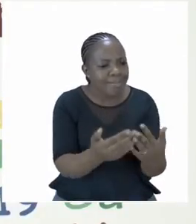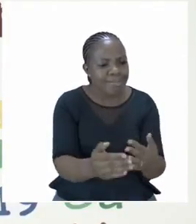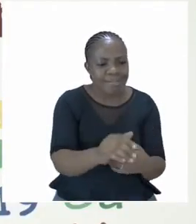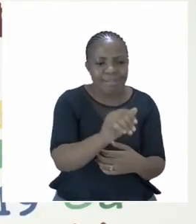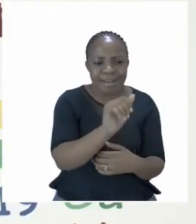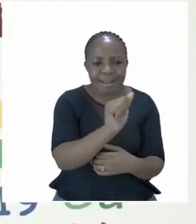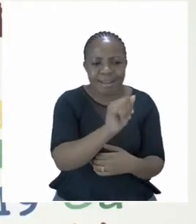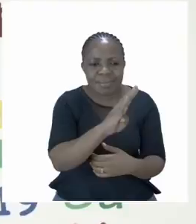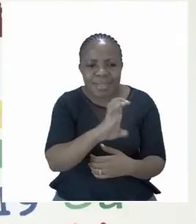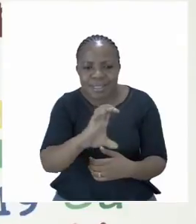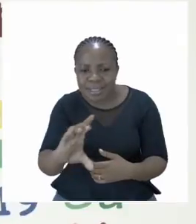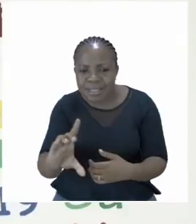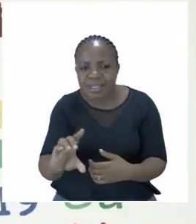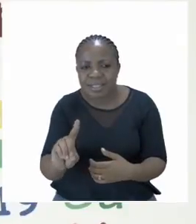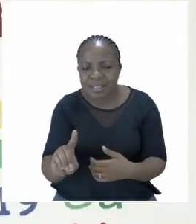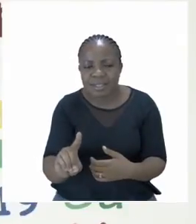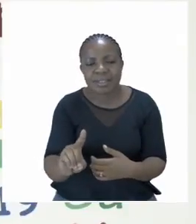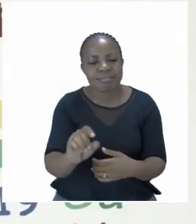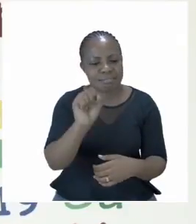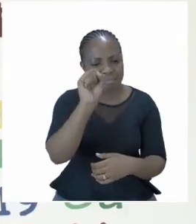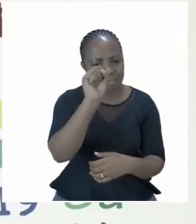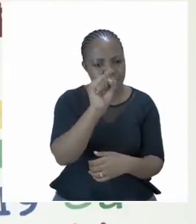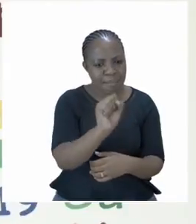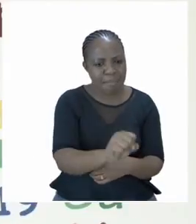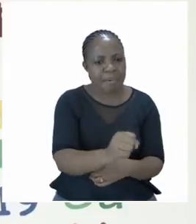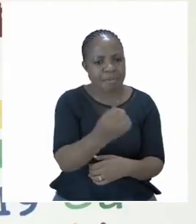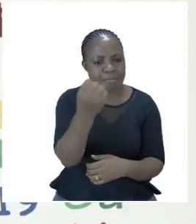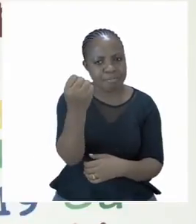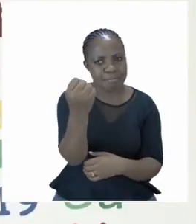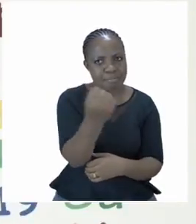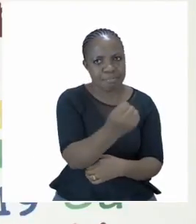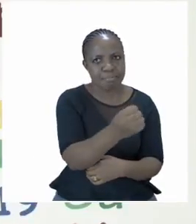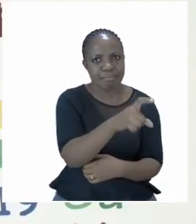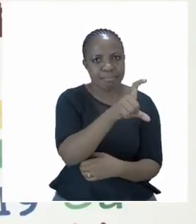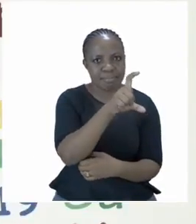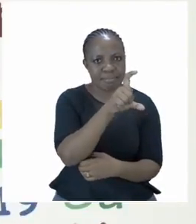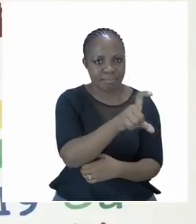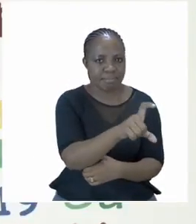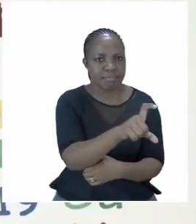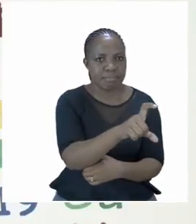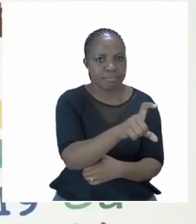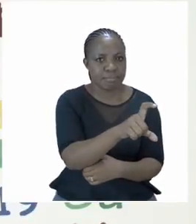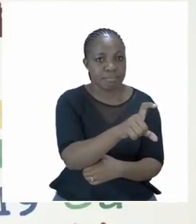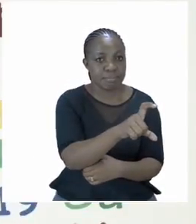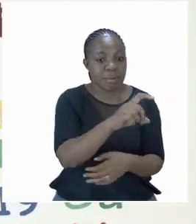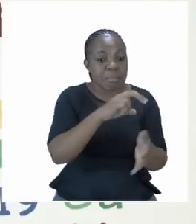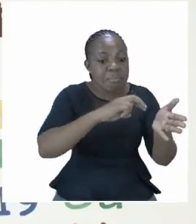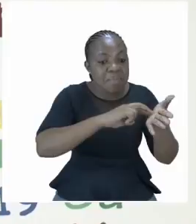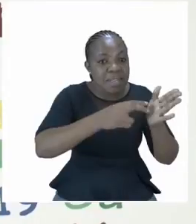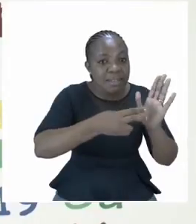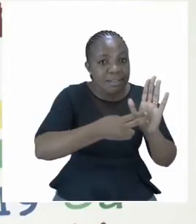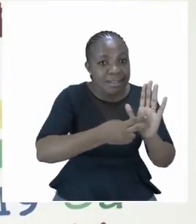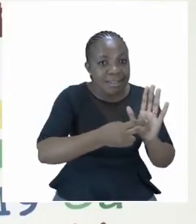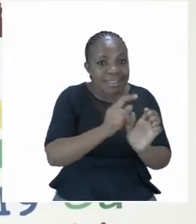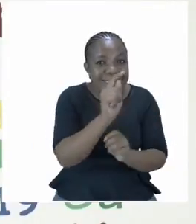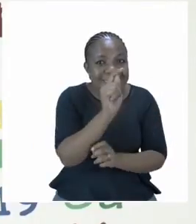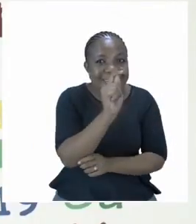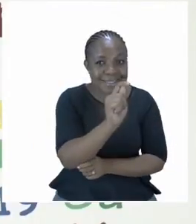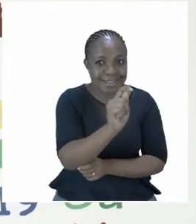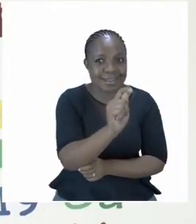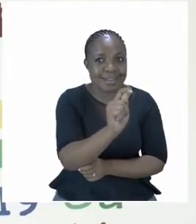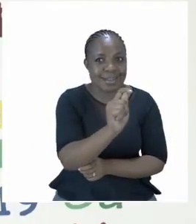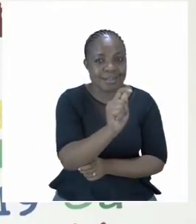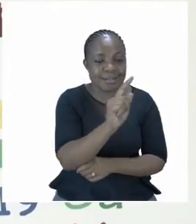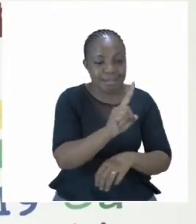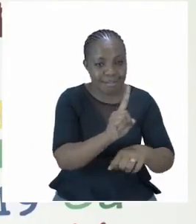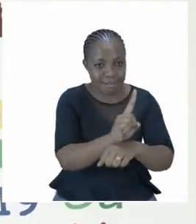sentence needs to be in capital letters. This is our first letter. So that means that we are